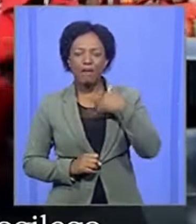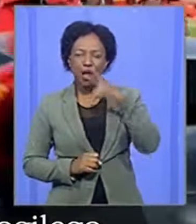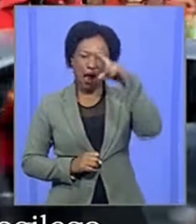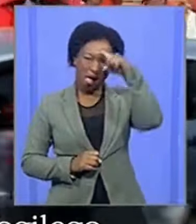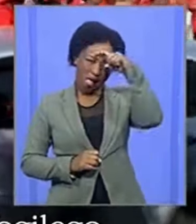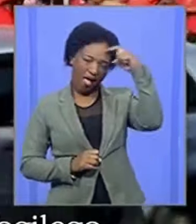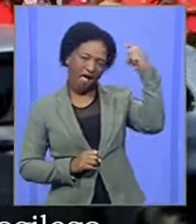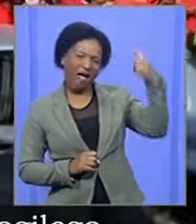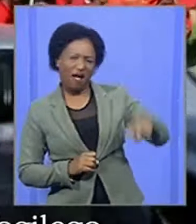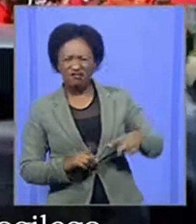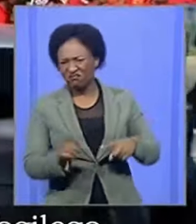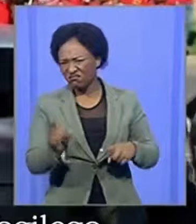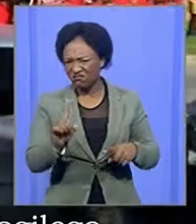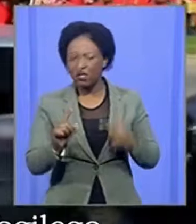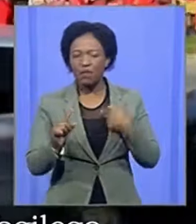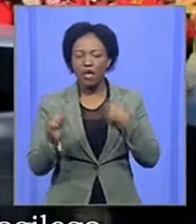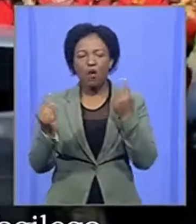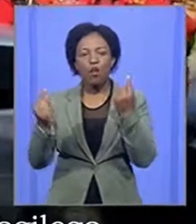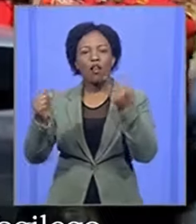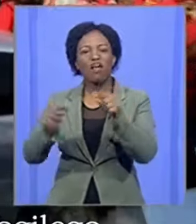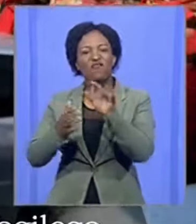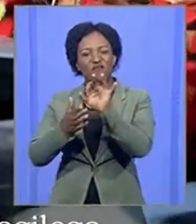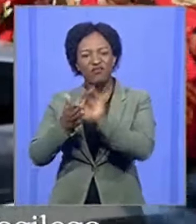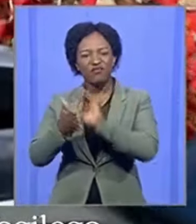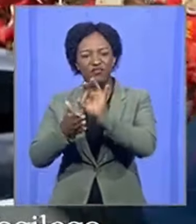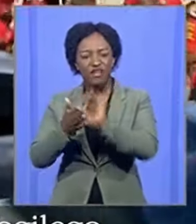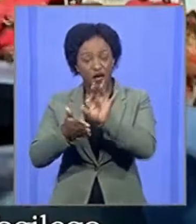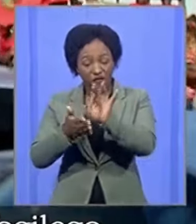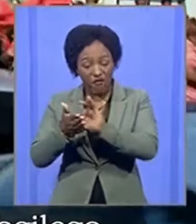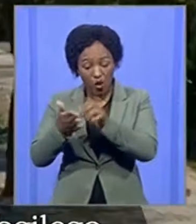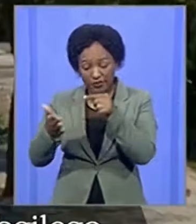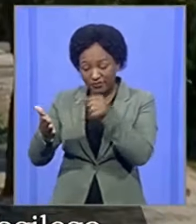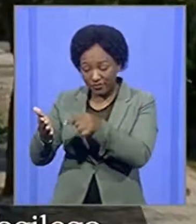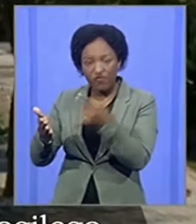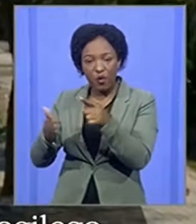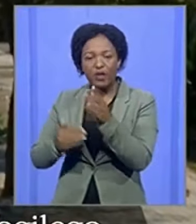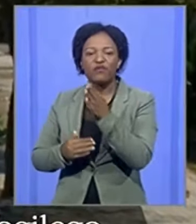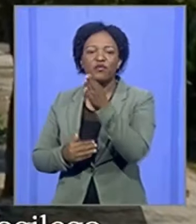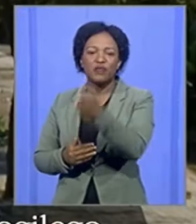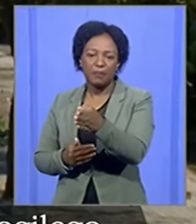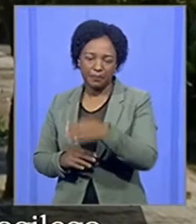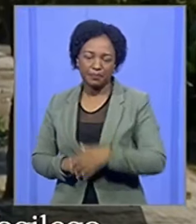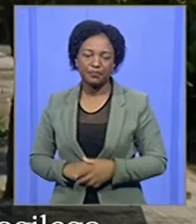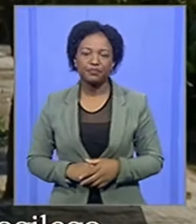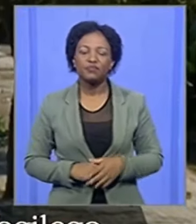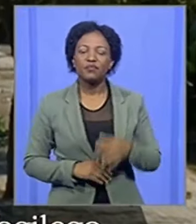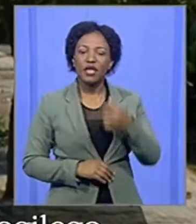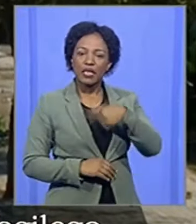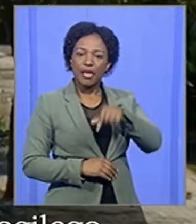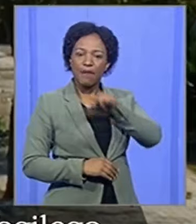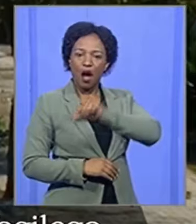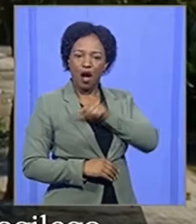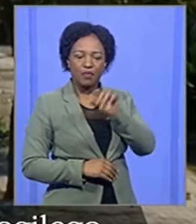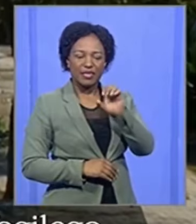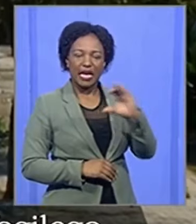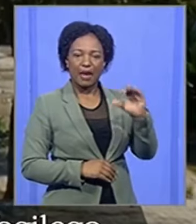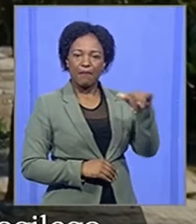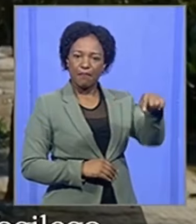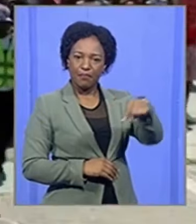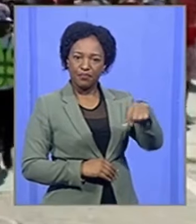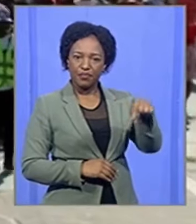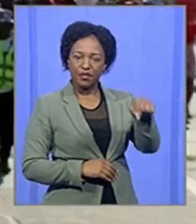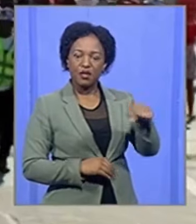I'm going to vote, and I'm going to vote for the future. Ka Gqeberha Eastern Cape, motlatša